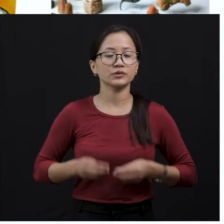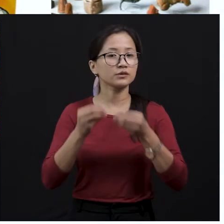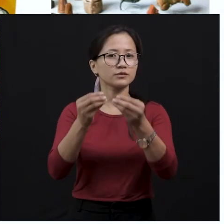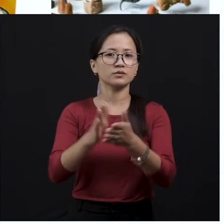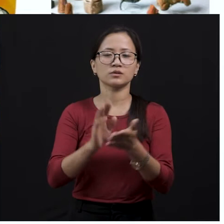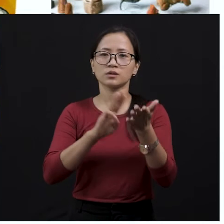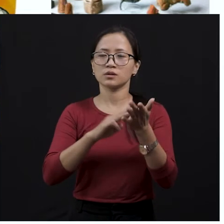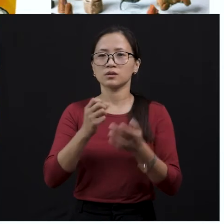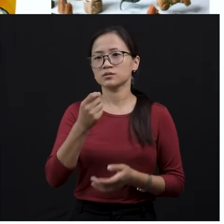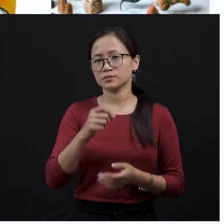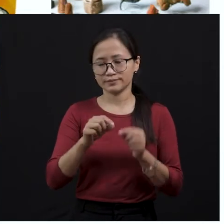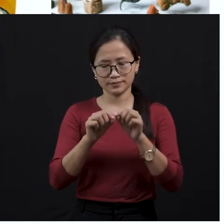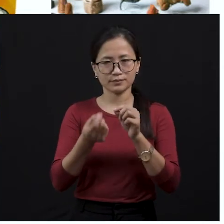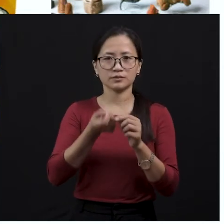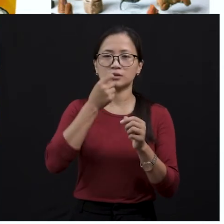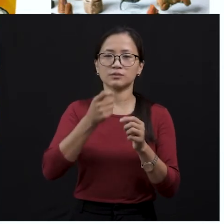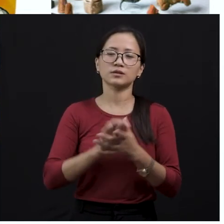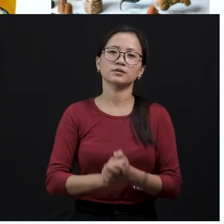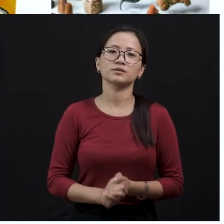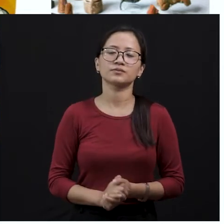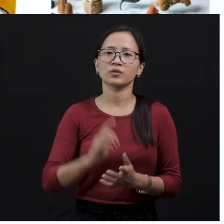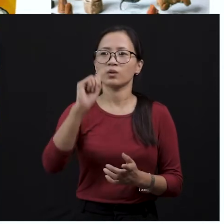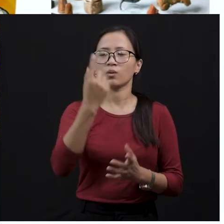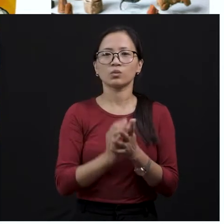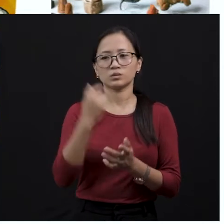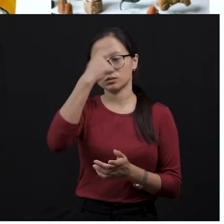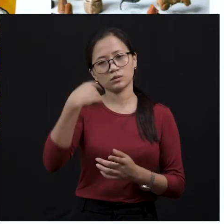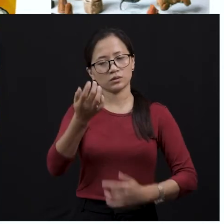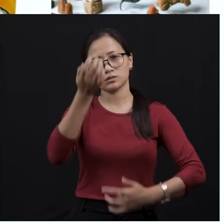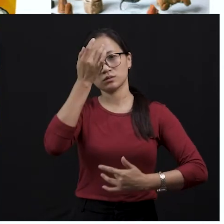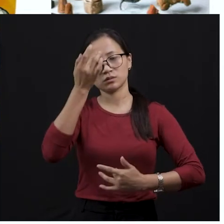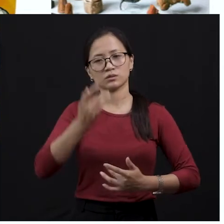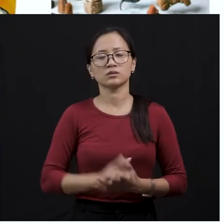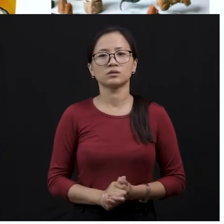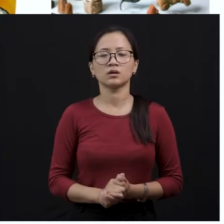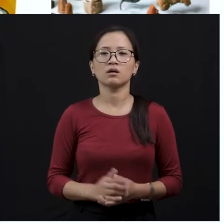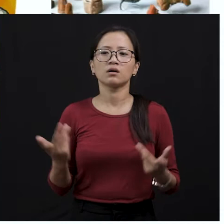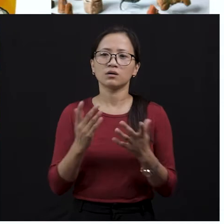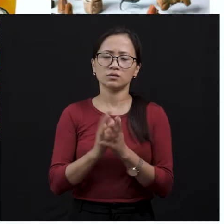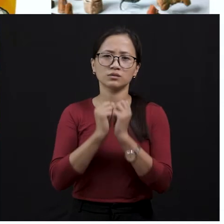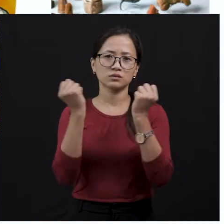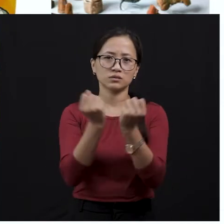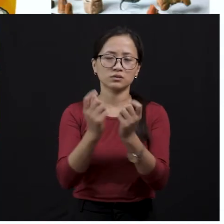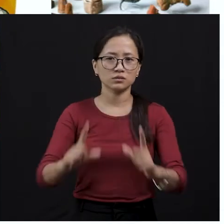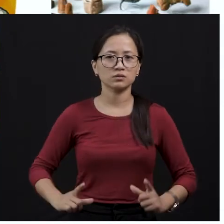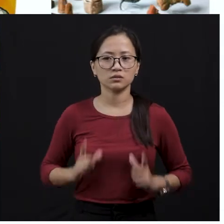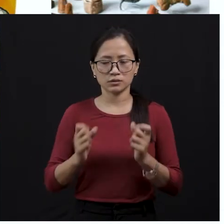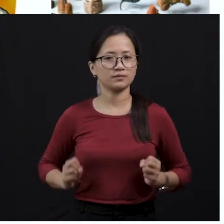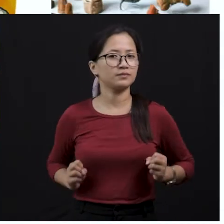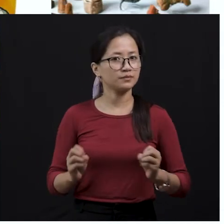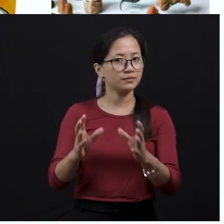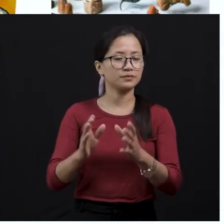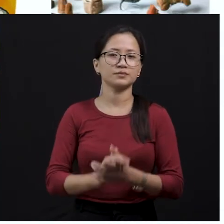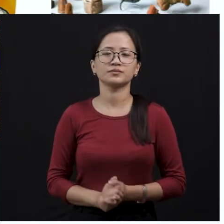provide medicines, okay, especially for the ones who are sick. So this is how the social life began,